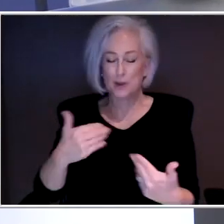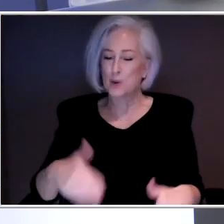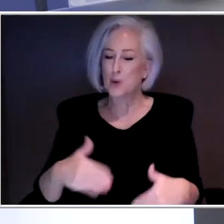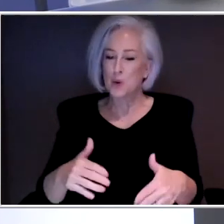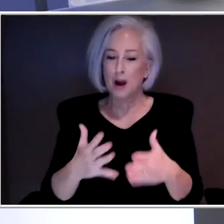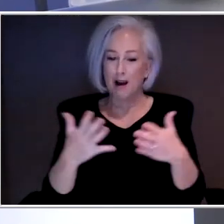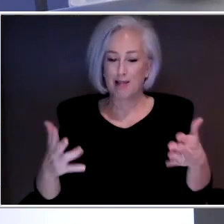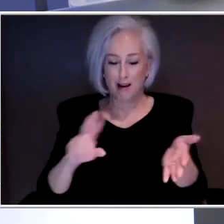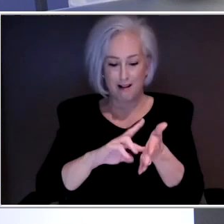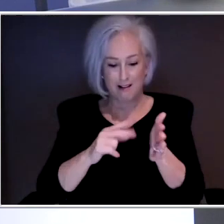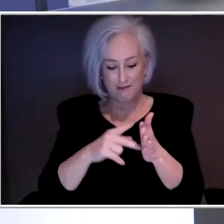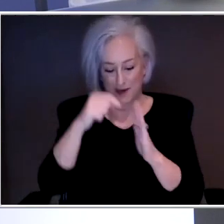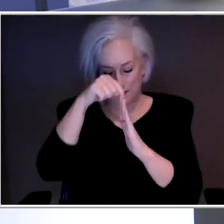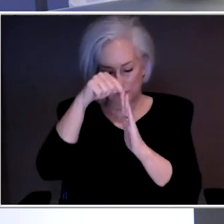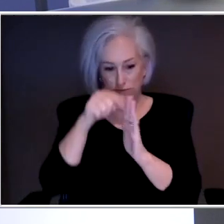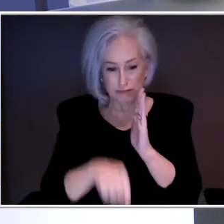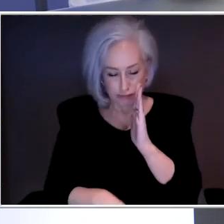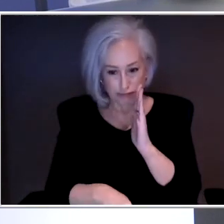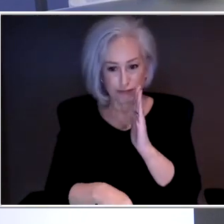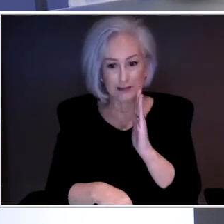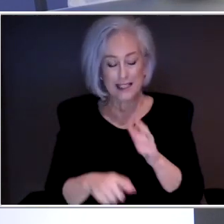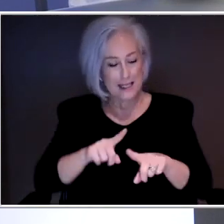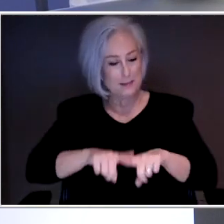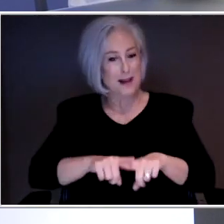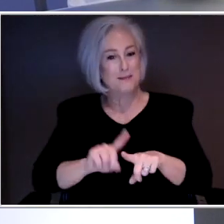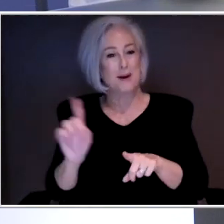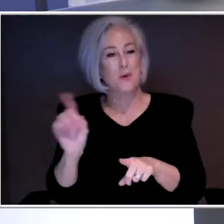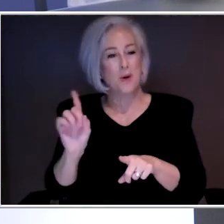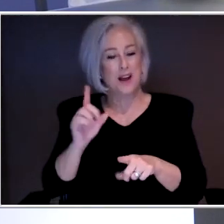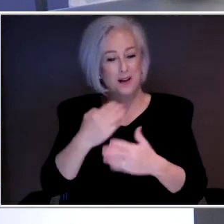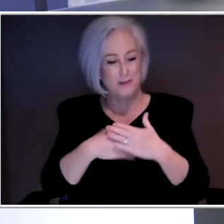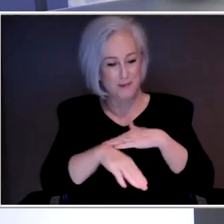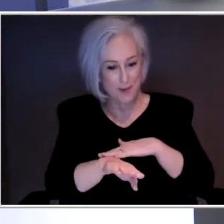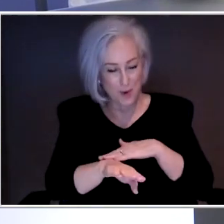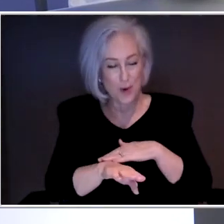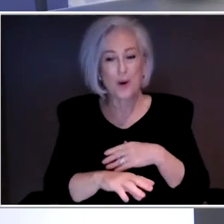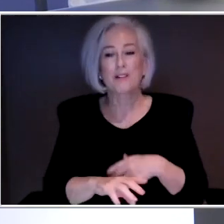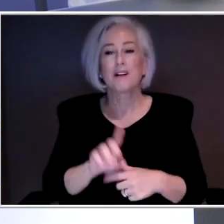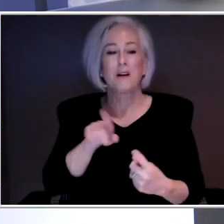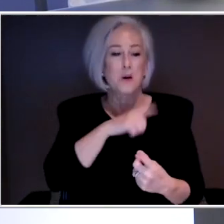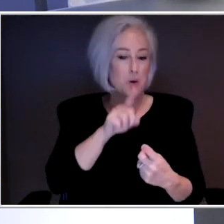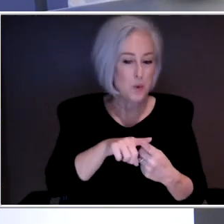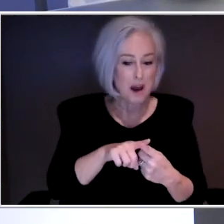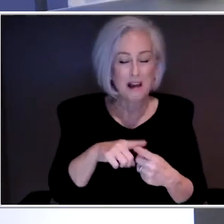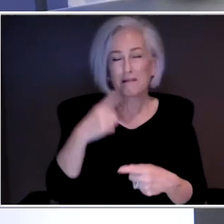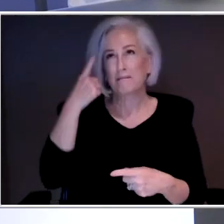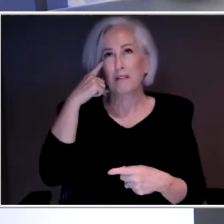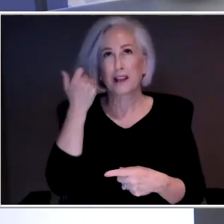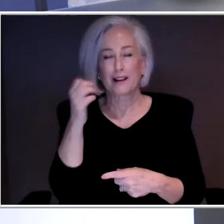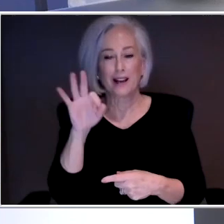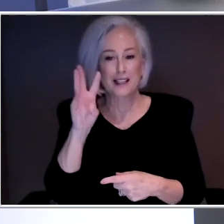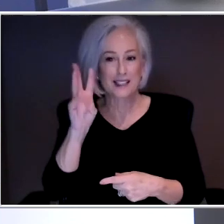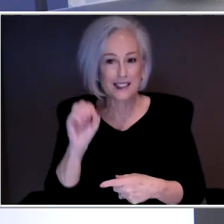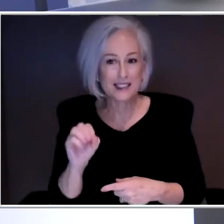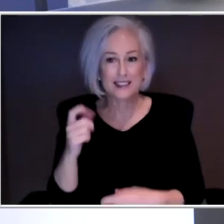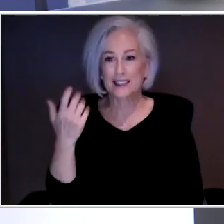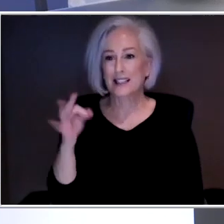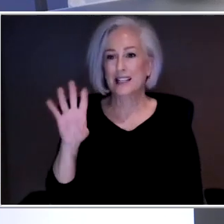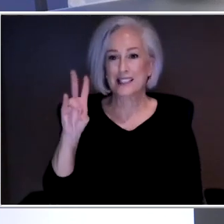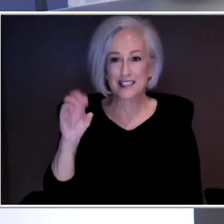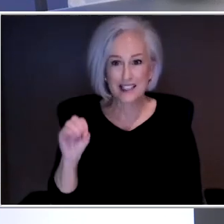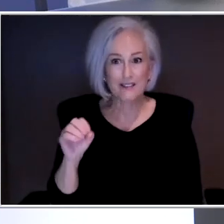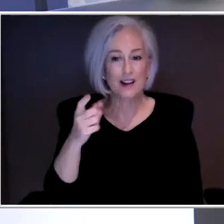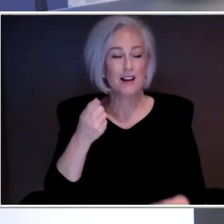then. Some people immediately think of the 1960s and 70s, stories of people suffering damaging hallucinations, jumping